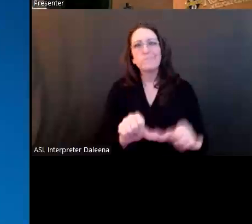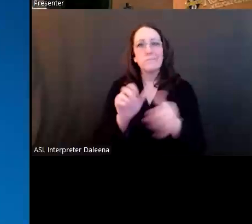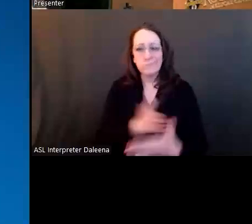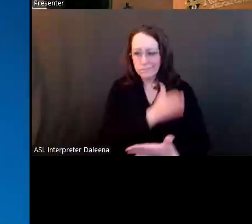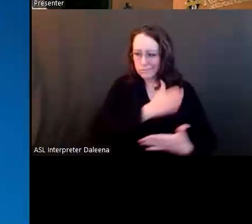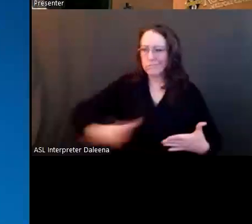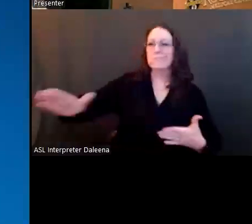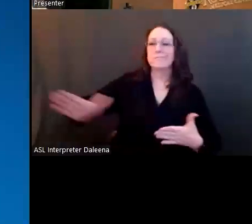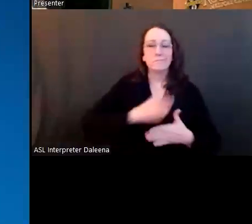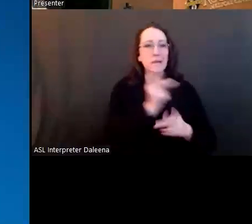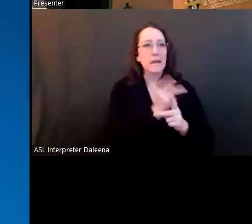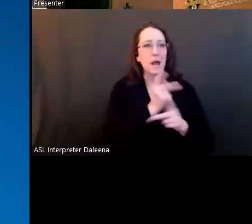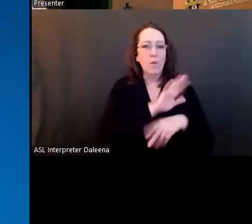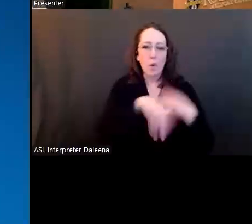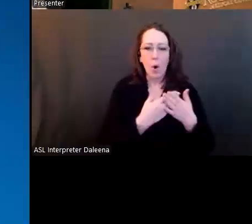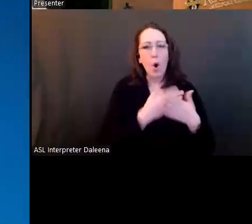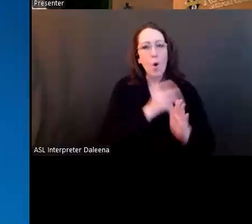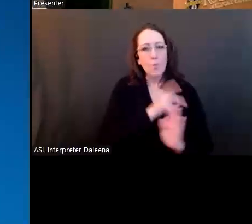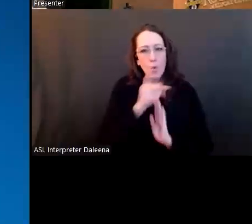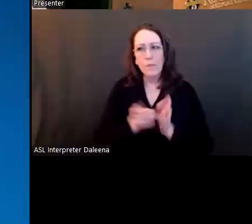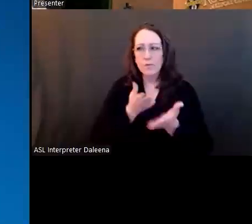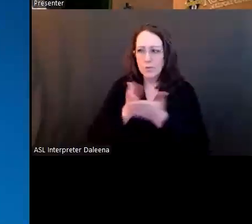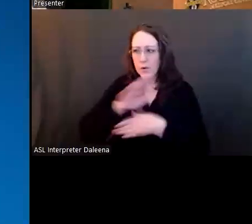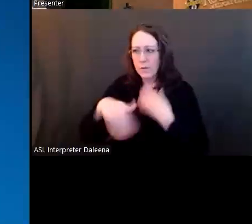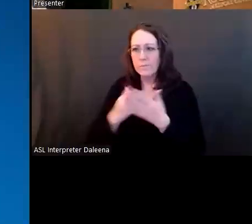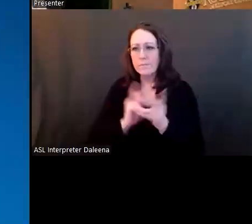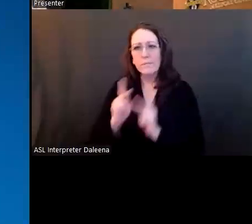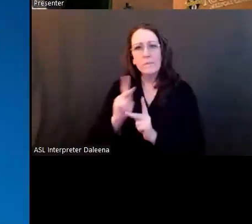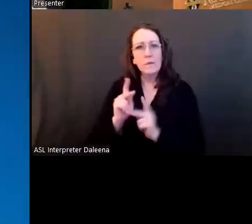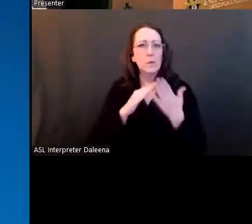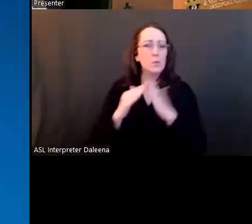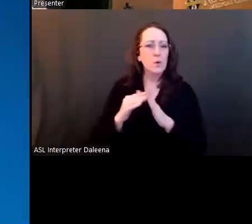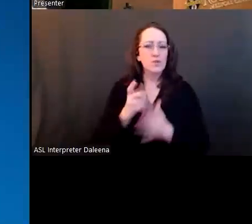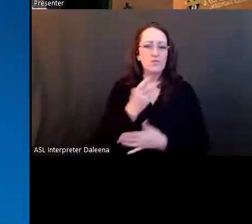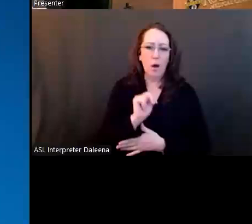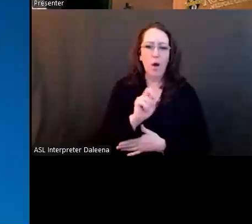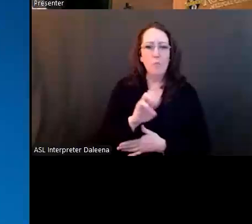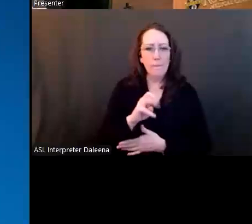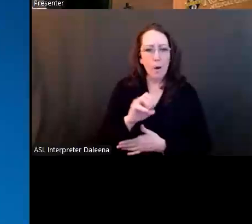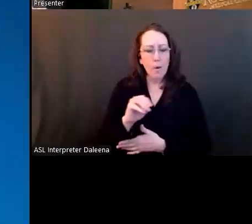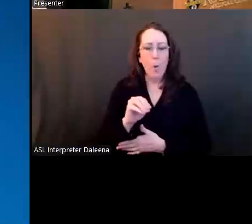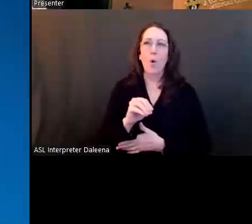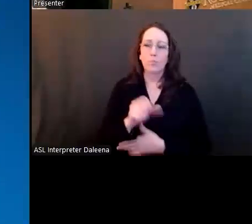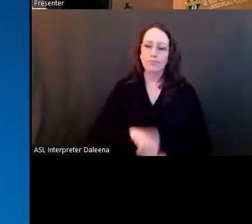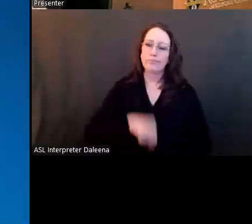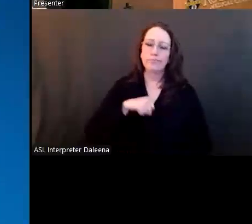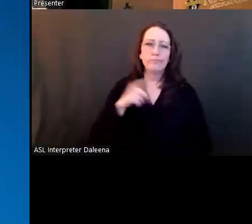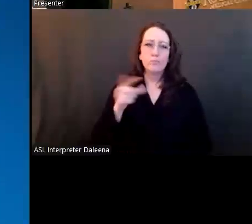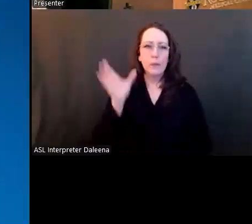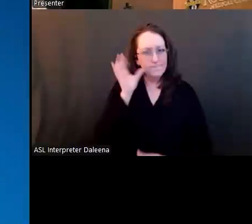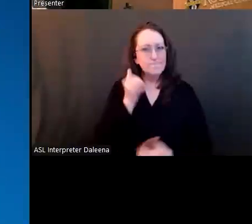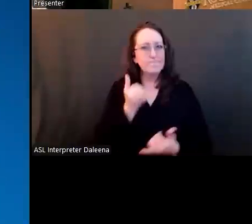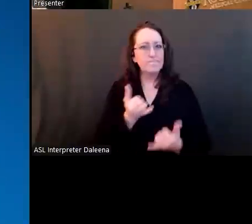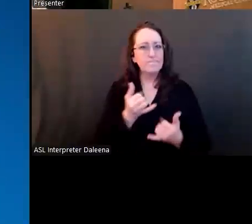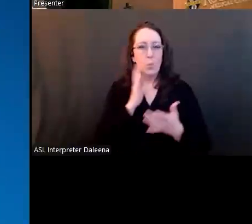our programs to serve our individuals in the community. And I think John Romano would have been proud of what we're going to hear about today. So I will not